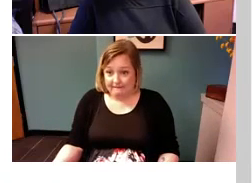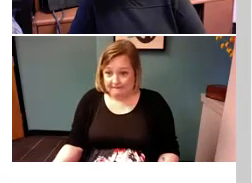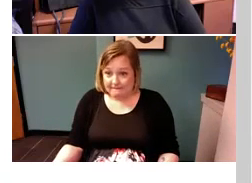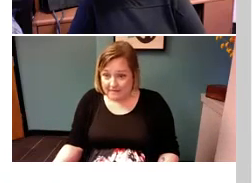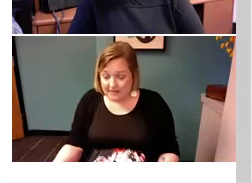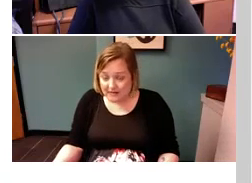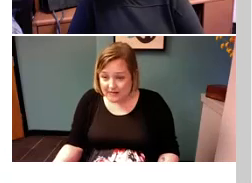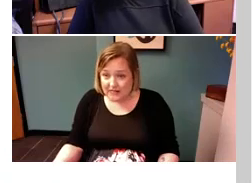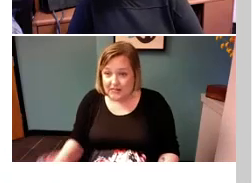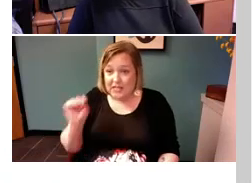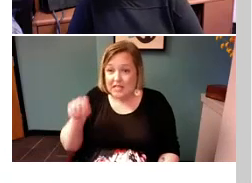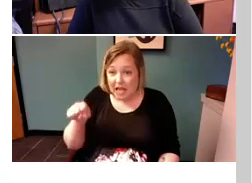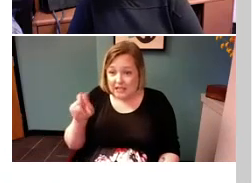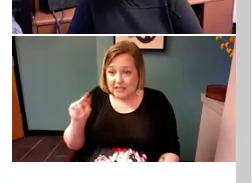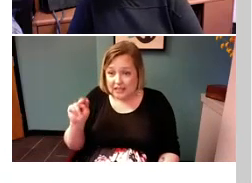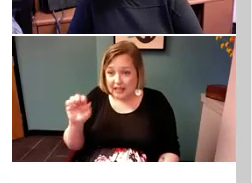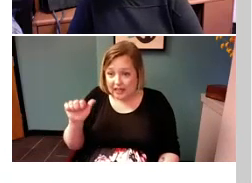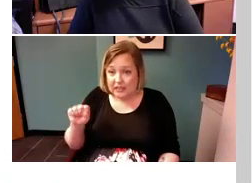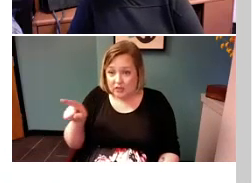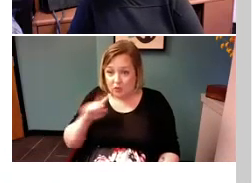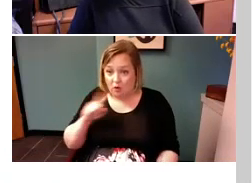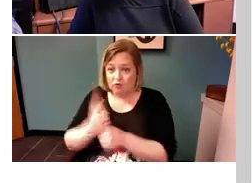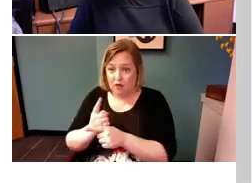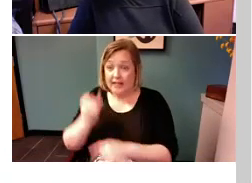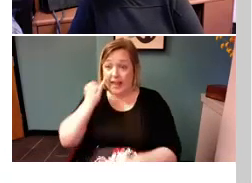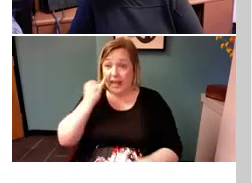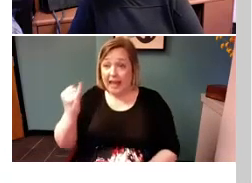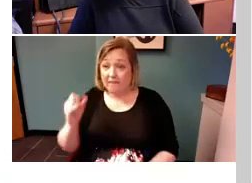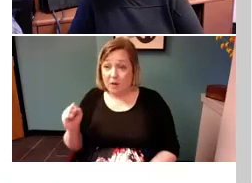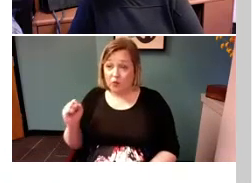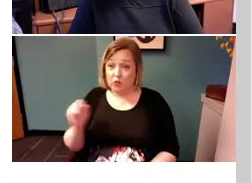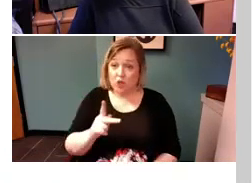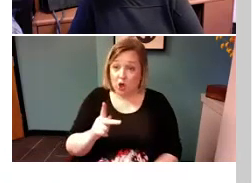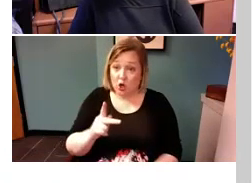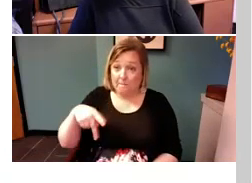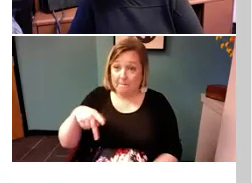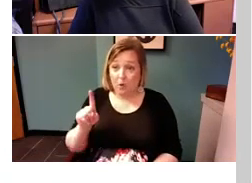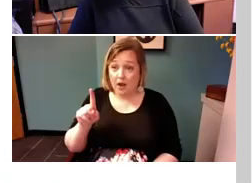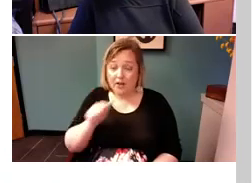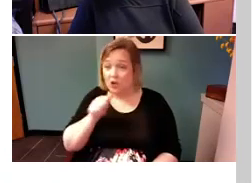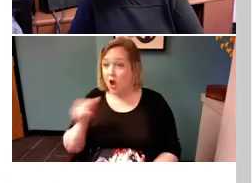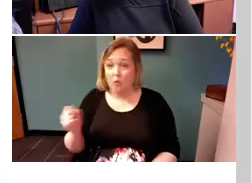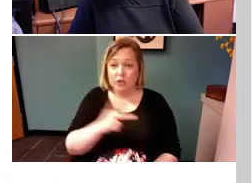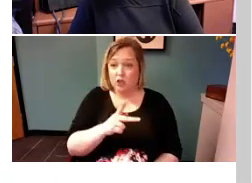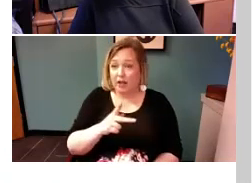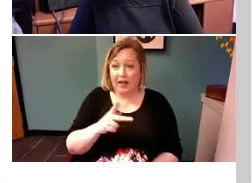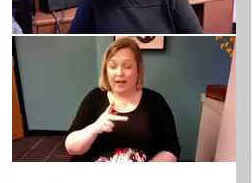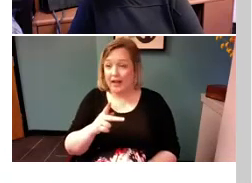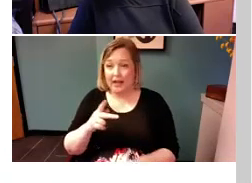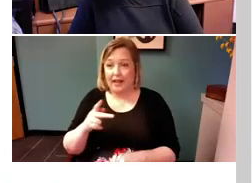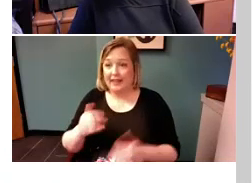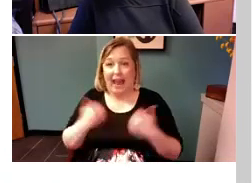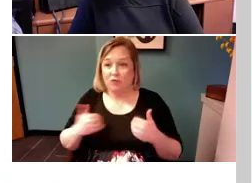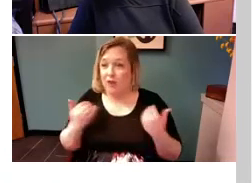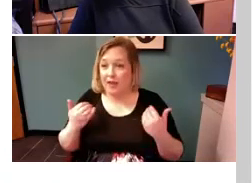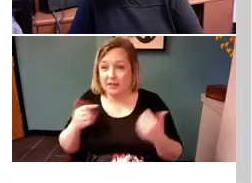Yes, Nis, you are correct. If we return P1, we are not returning the address of P1, right? We are returning ABCD